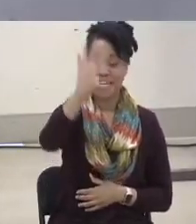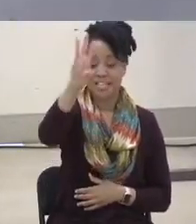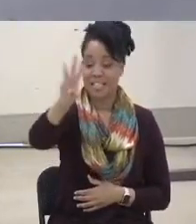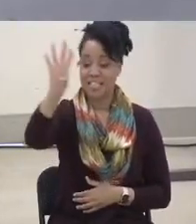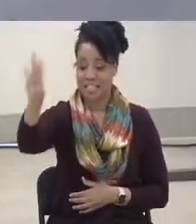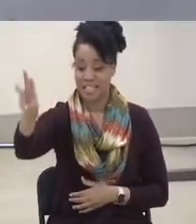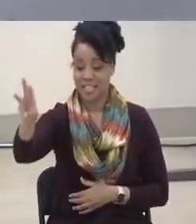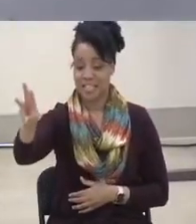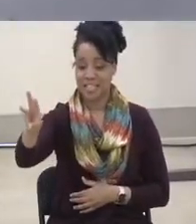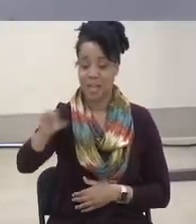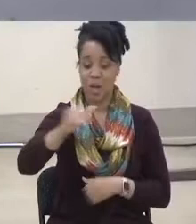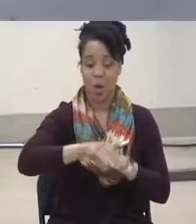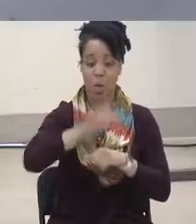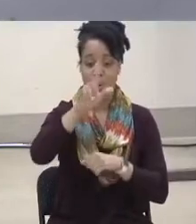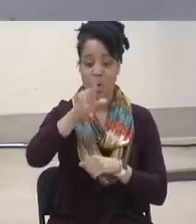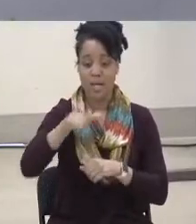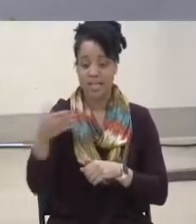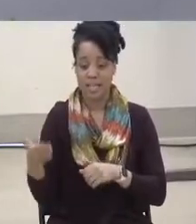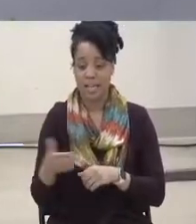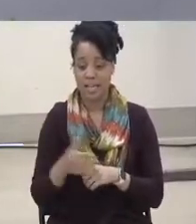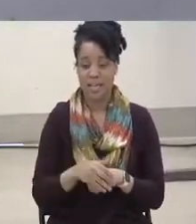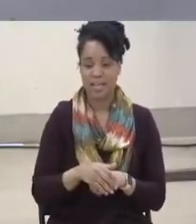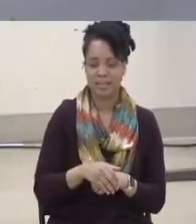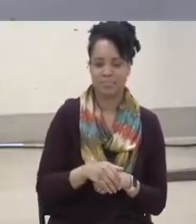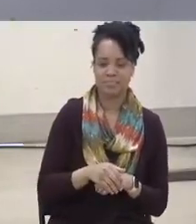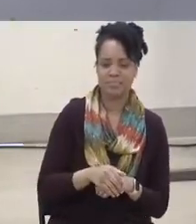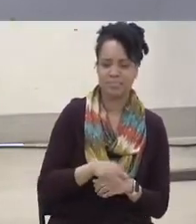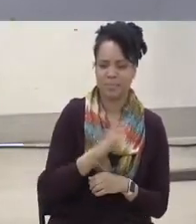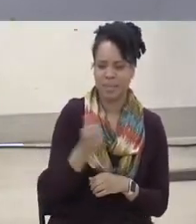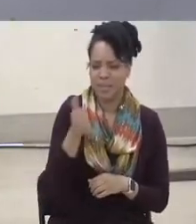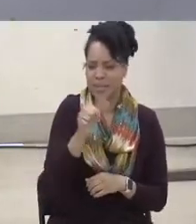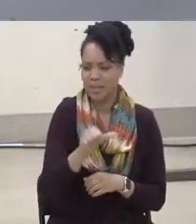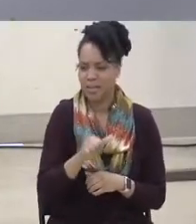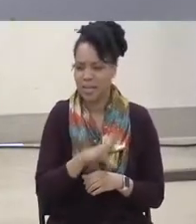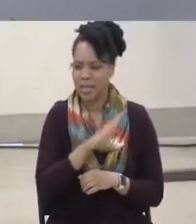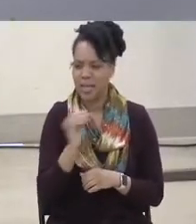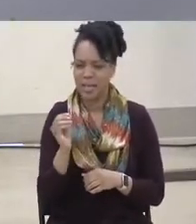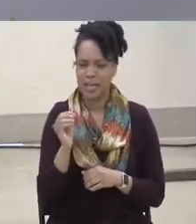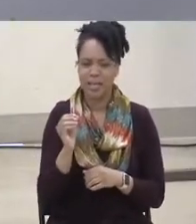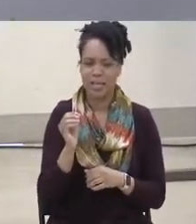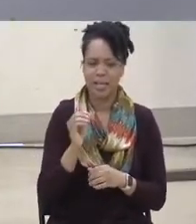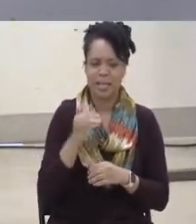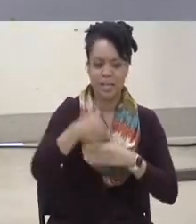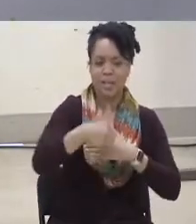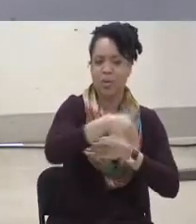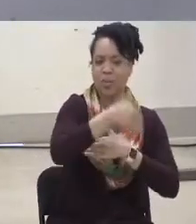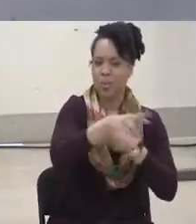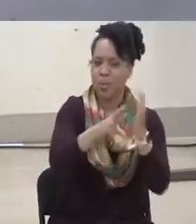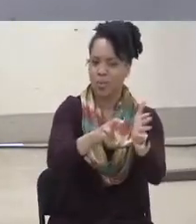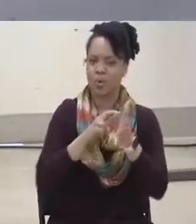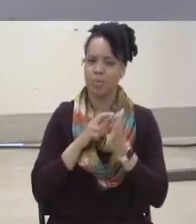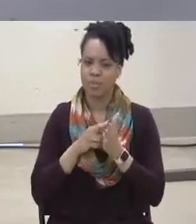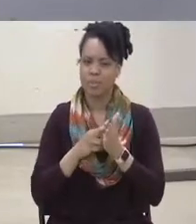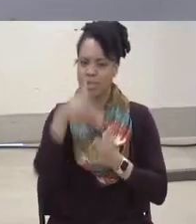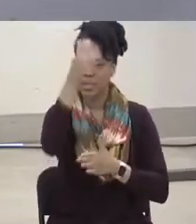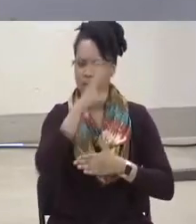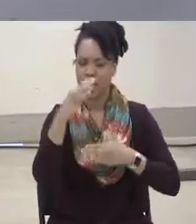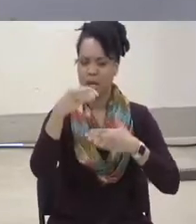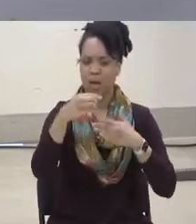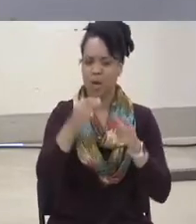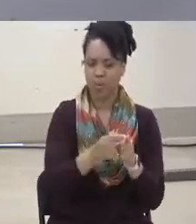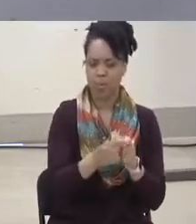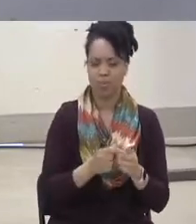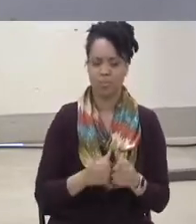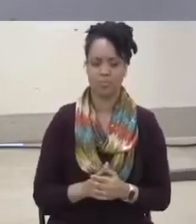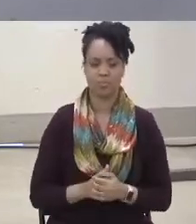in the other. Dijo, ponlo en 66, 6 en un lado y 6 en otro. And that bread represented the Word of Y God. ese pan representa